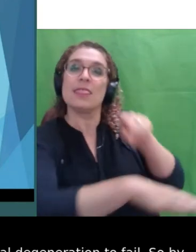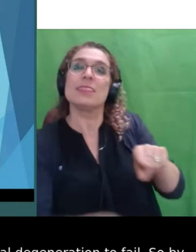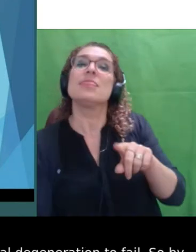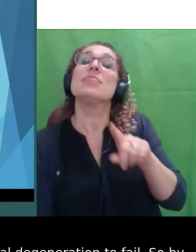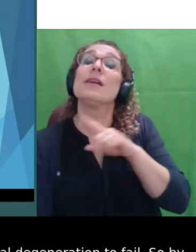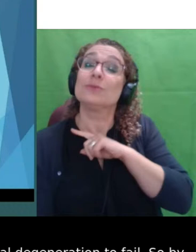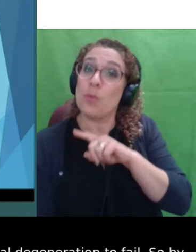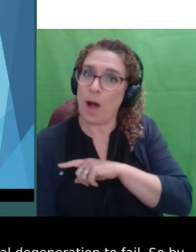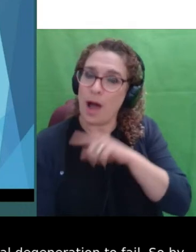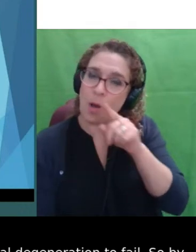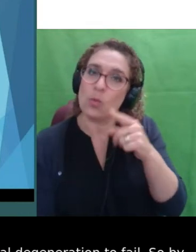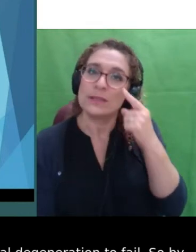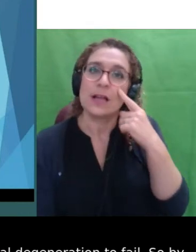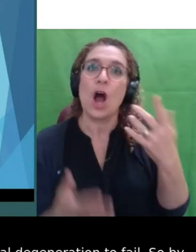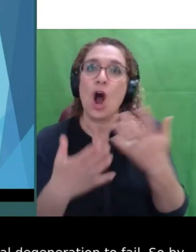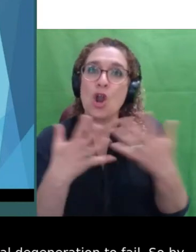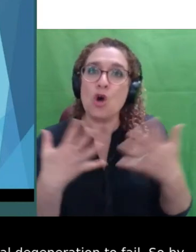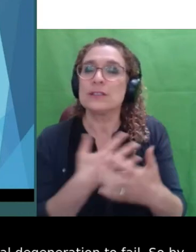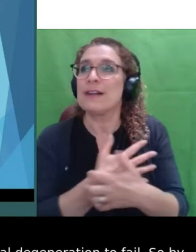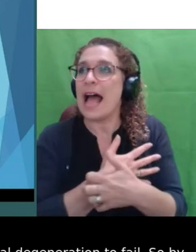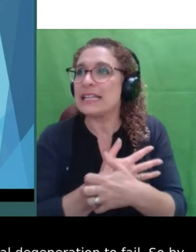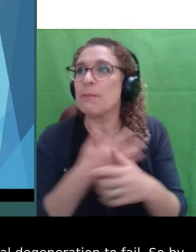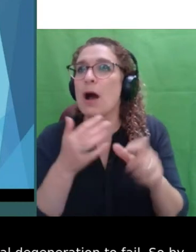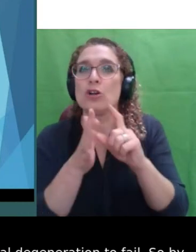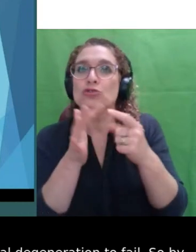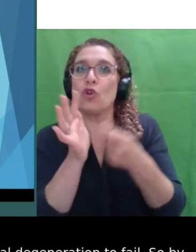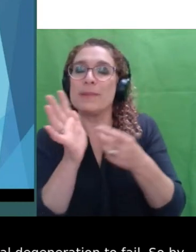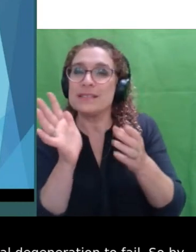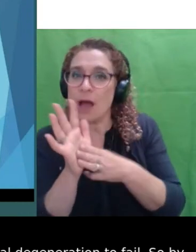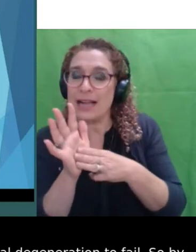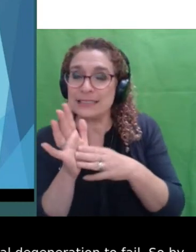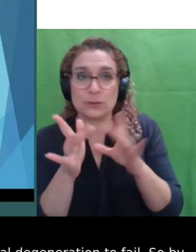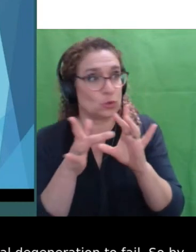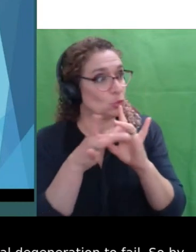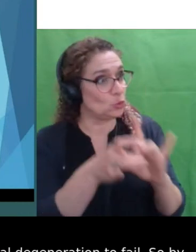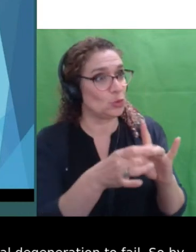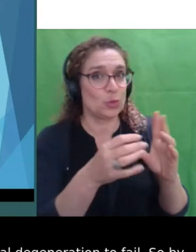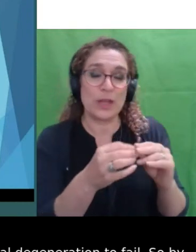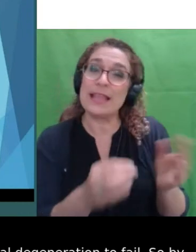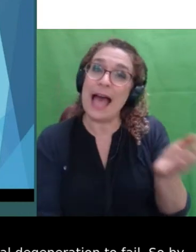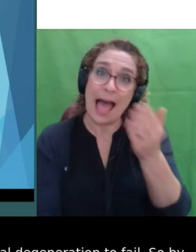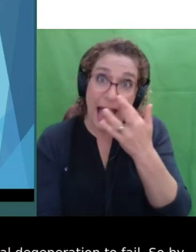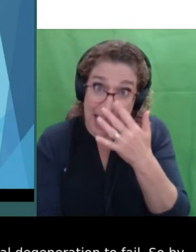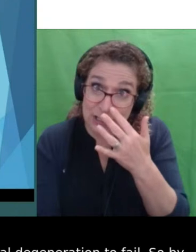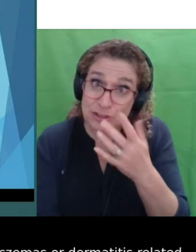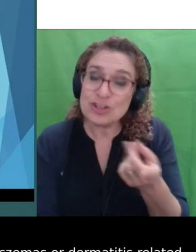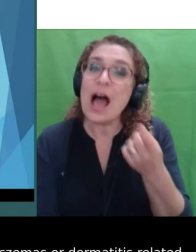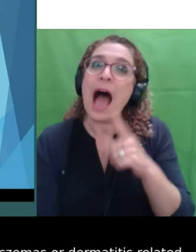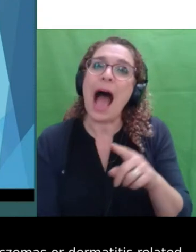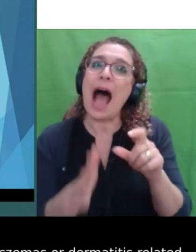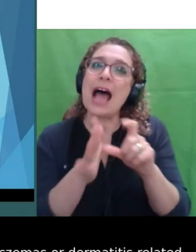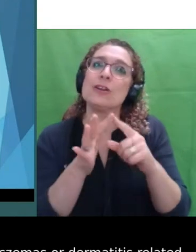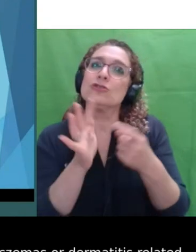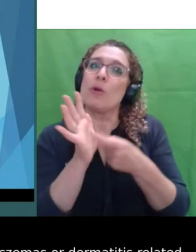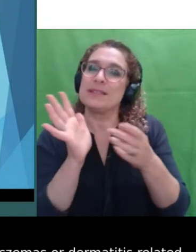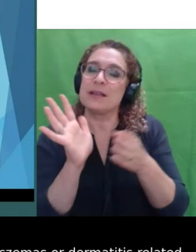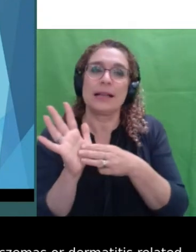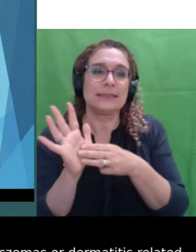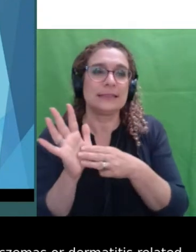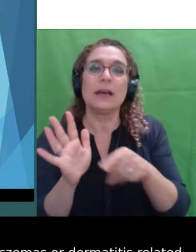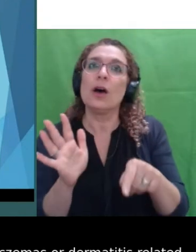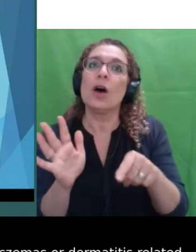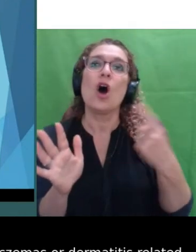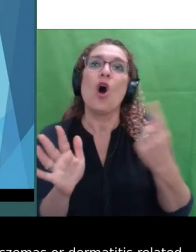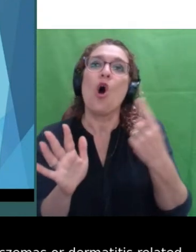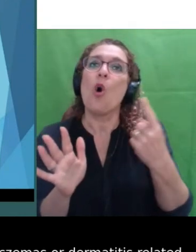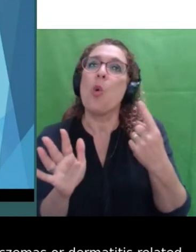of eczemas or dermatitis related to age and also atopic dermatitis if it has been quieter